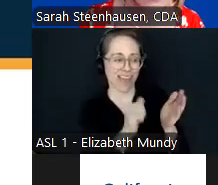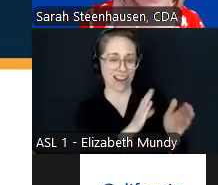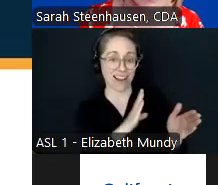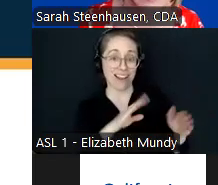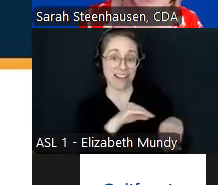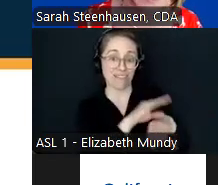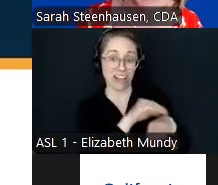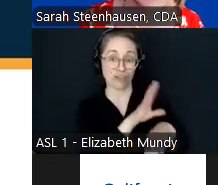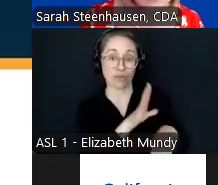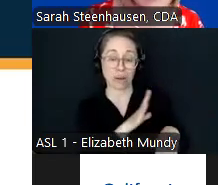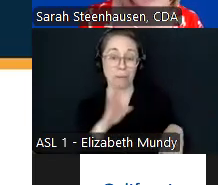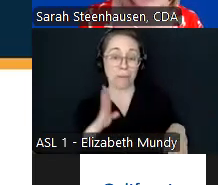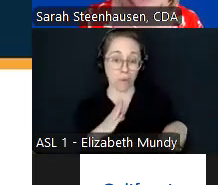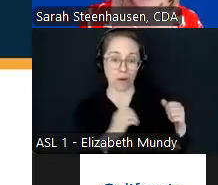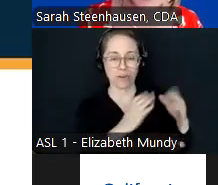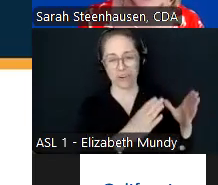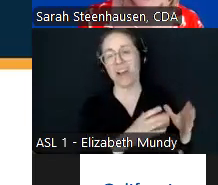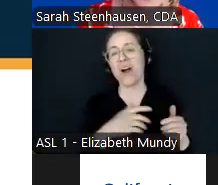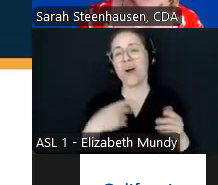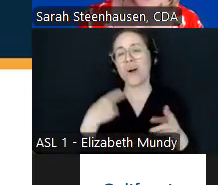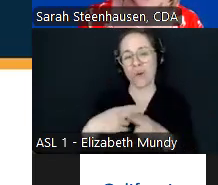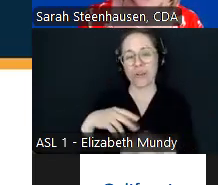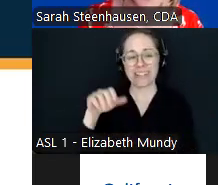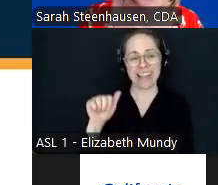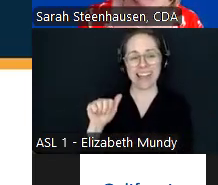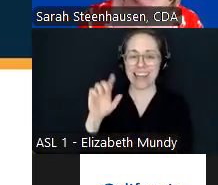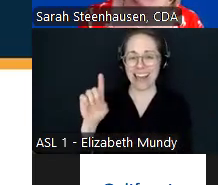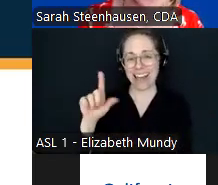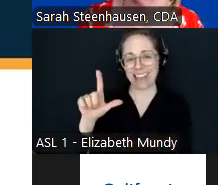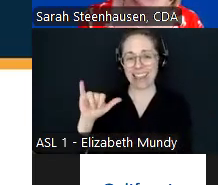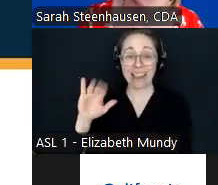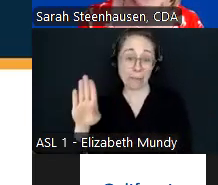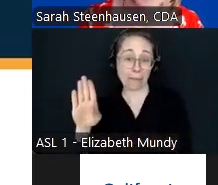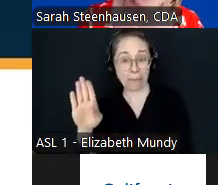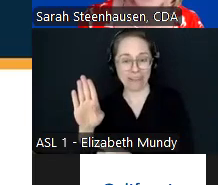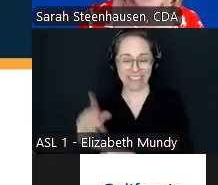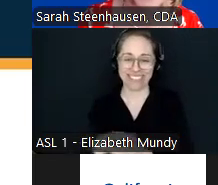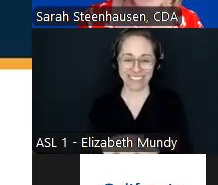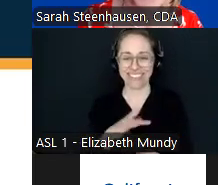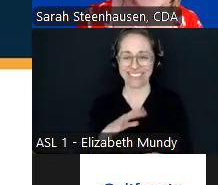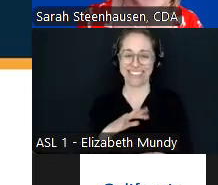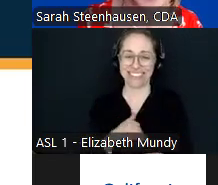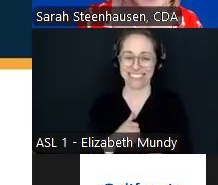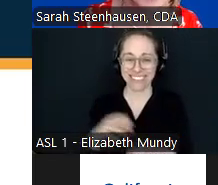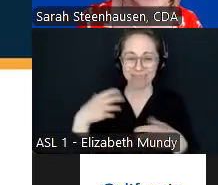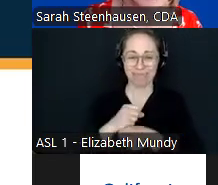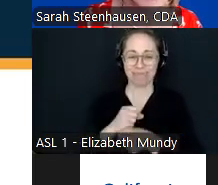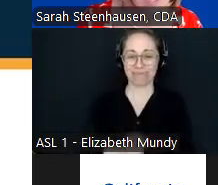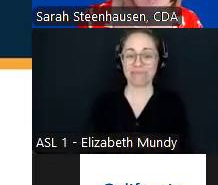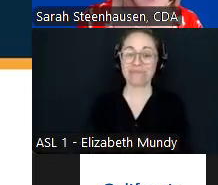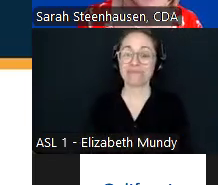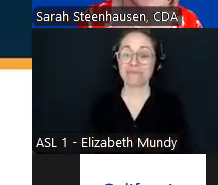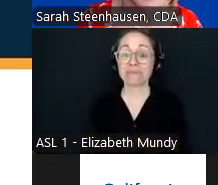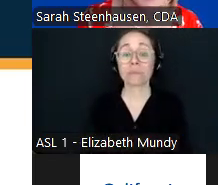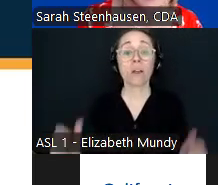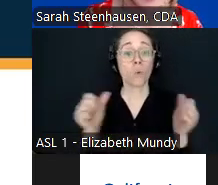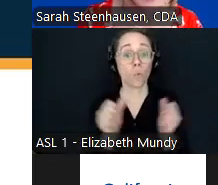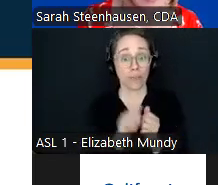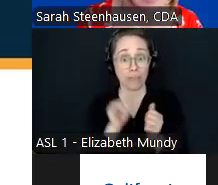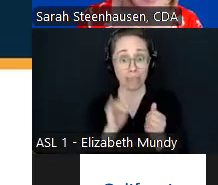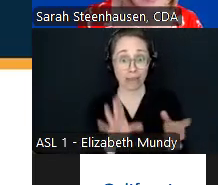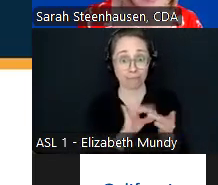board, or what we're calling ADLIB. So it's a perfect acronym, I think. So with that, if we